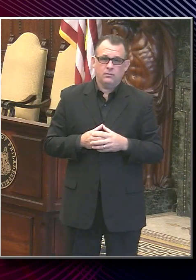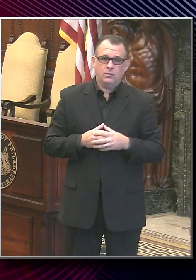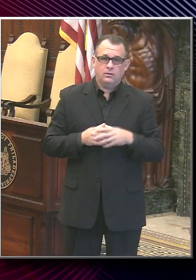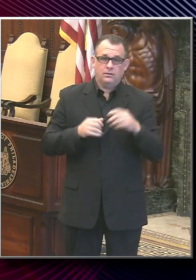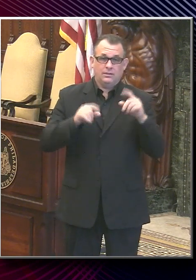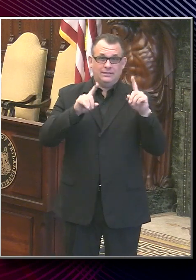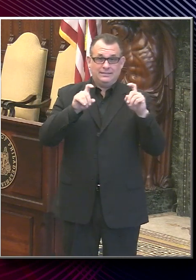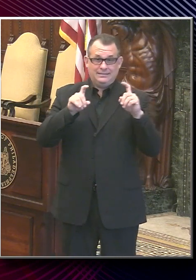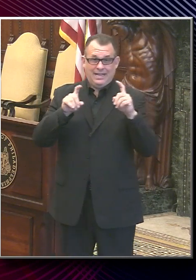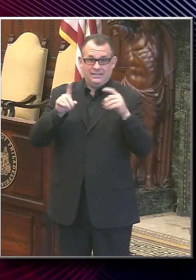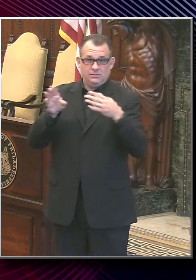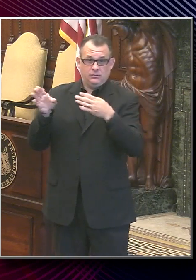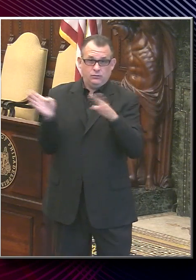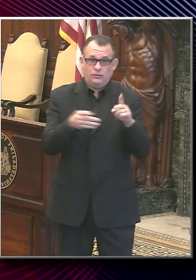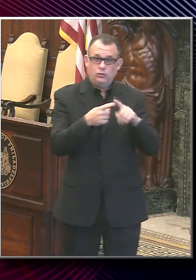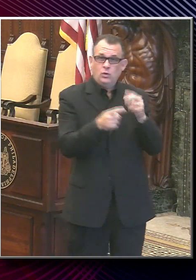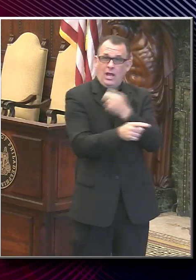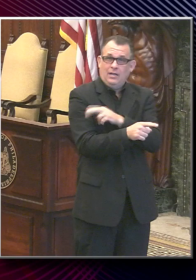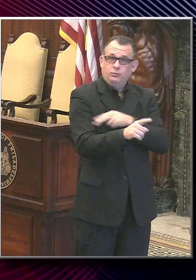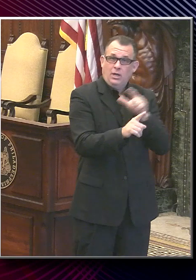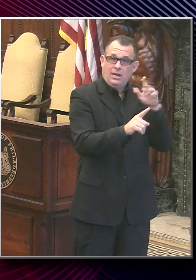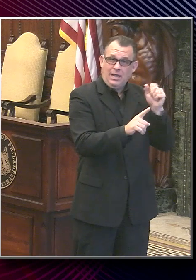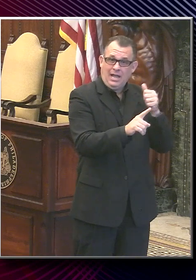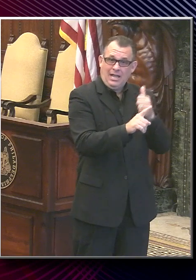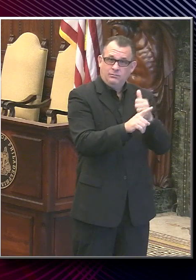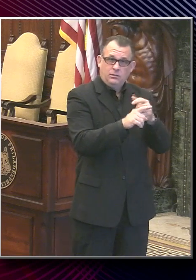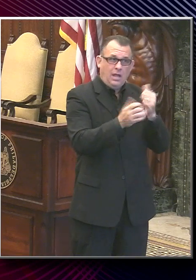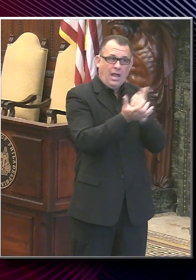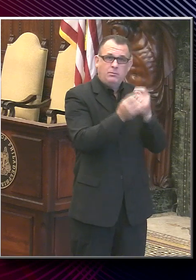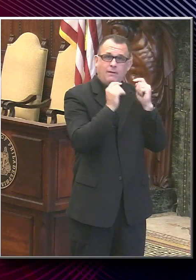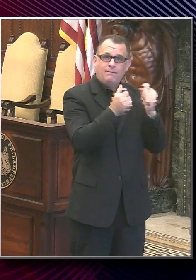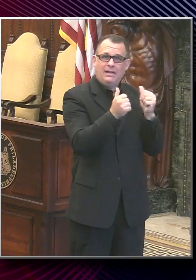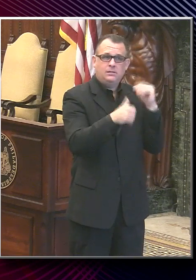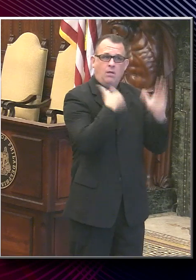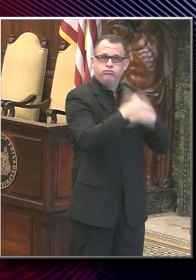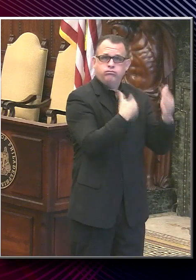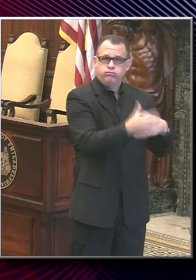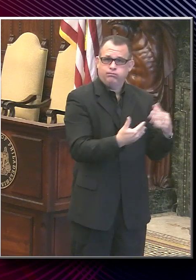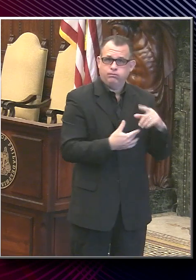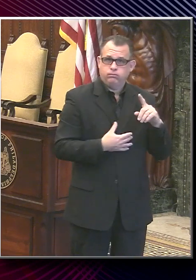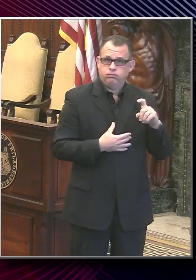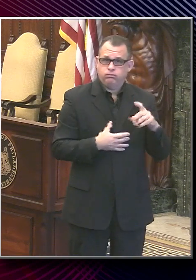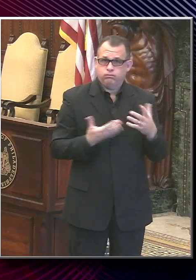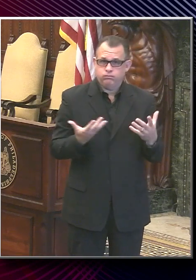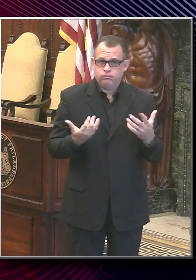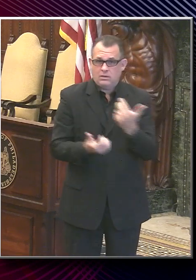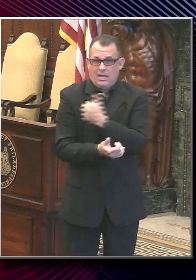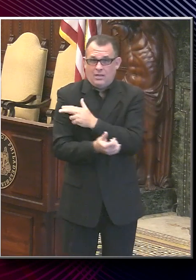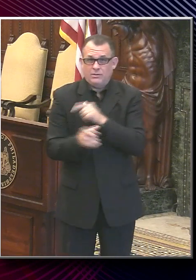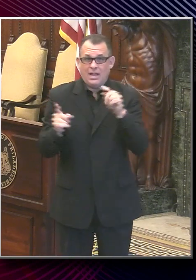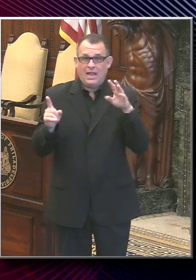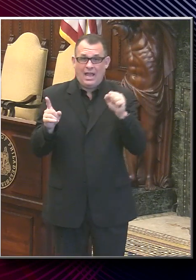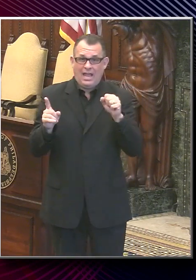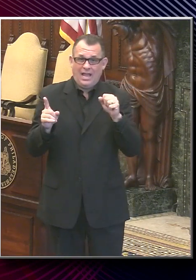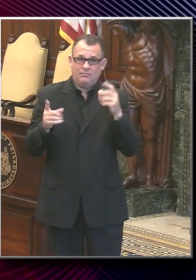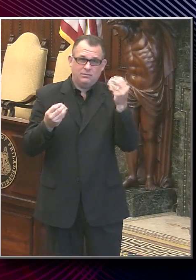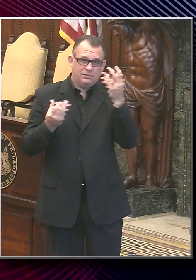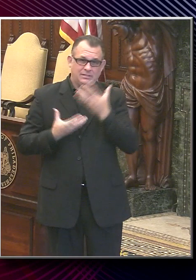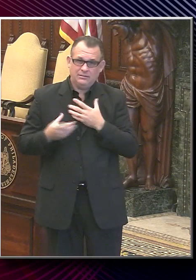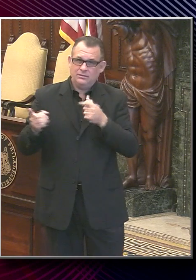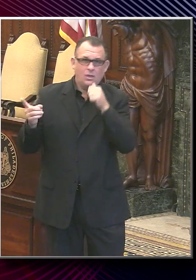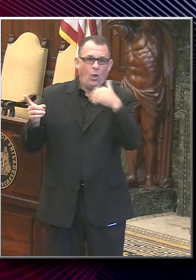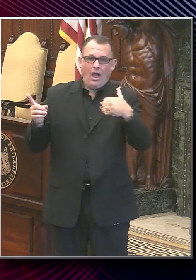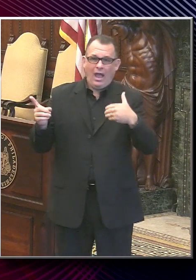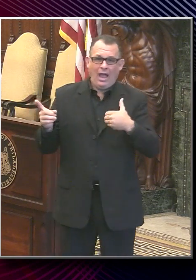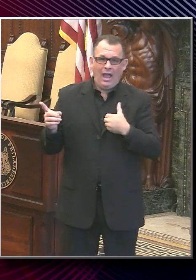We are trying to redirect testing to laboratories that have a quicker turnaround. I can tell you the hospital labs are telling us now that they do not have the